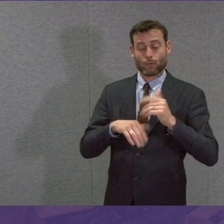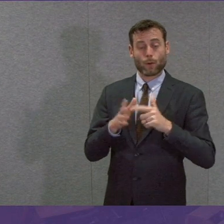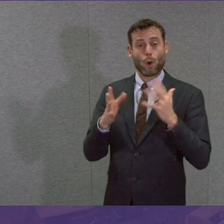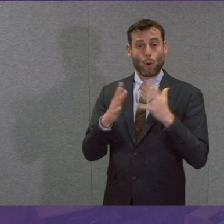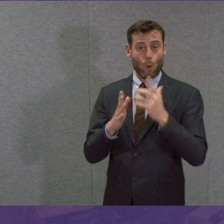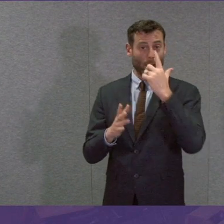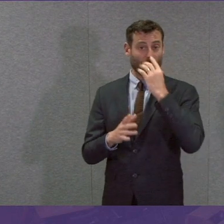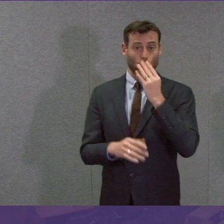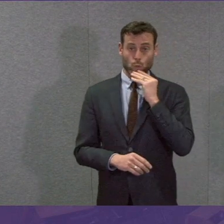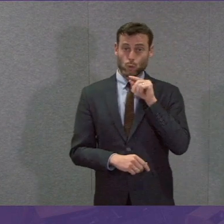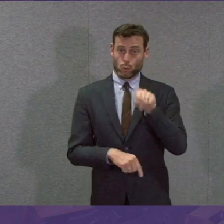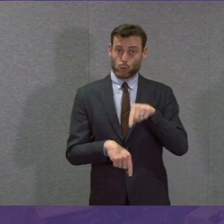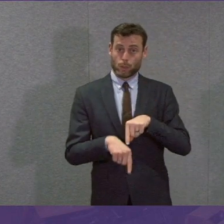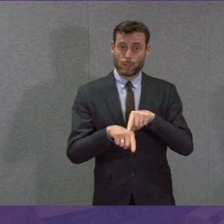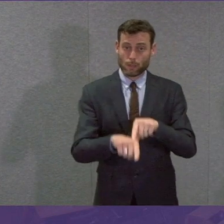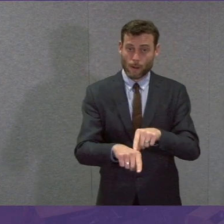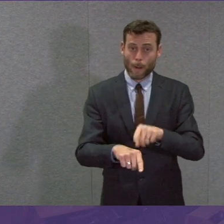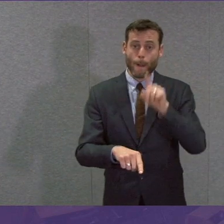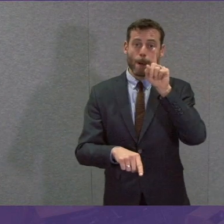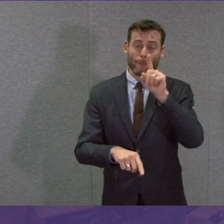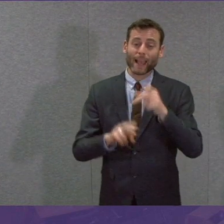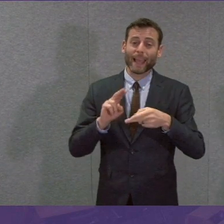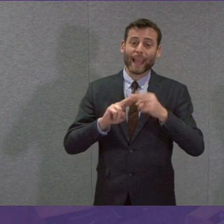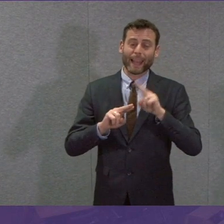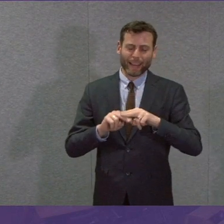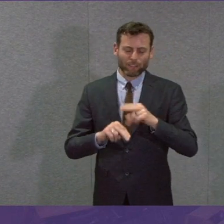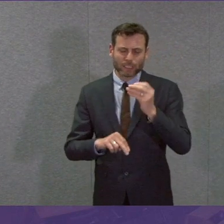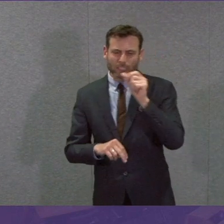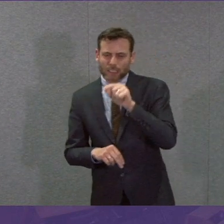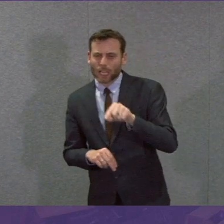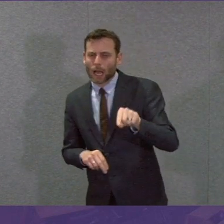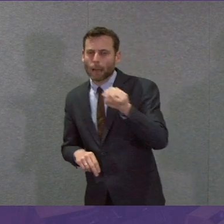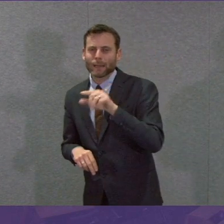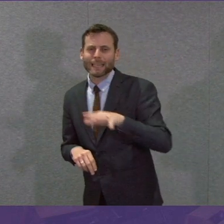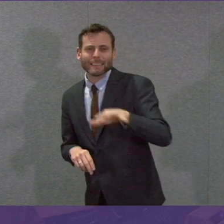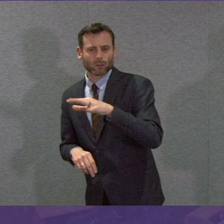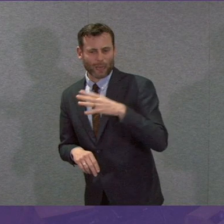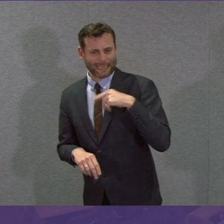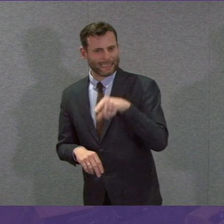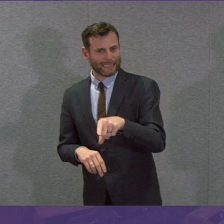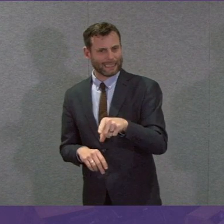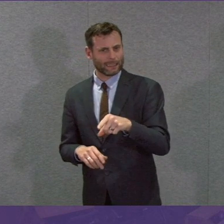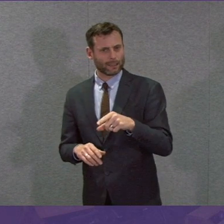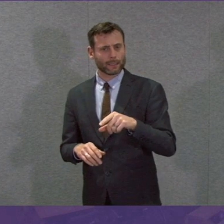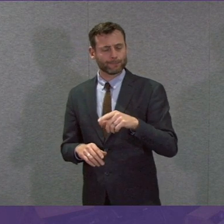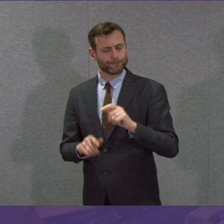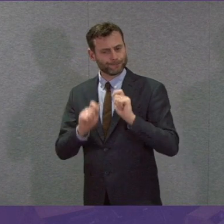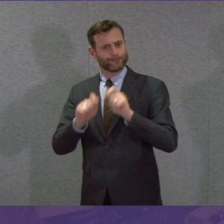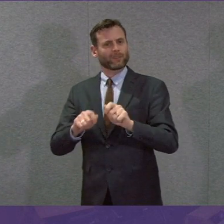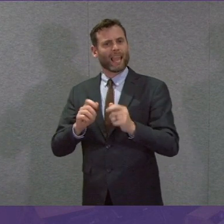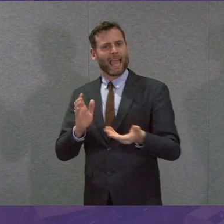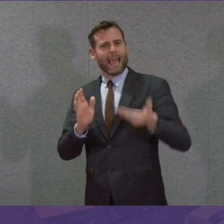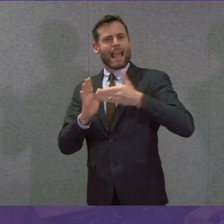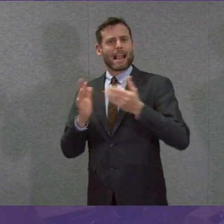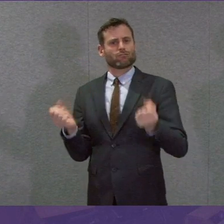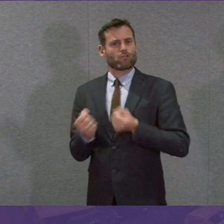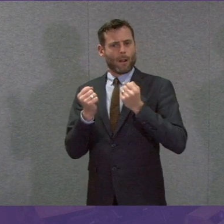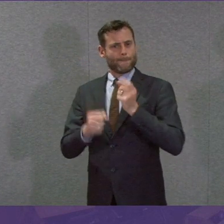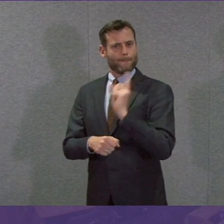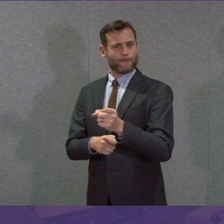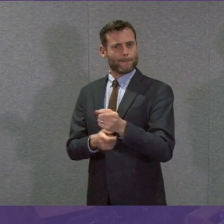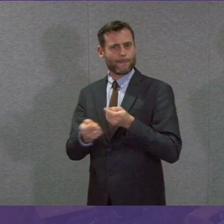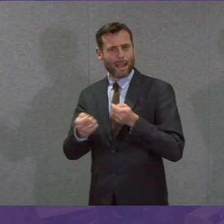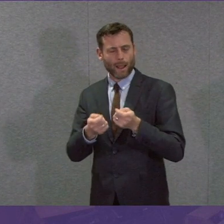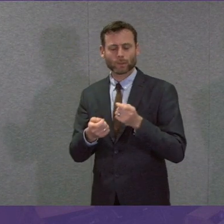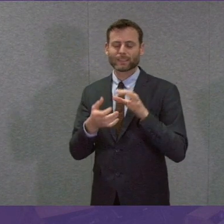is a requirement to take additional powers for those circumstances, and we are able to do so, because of course certain powers such as trading and